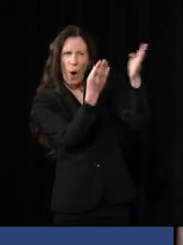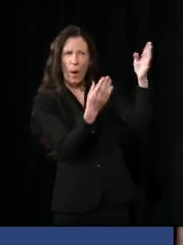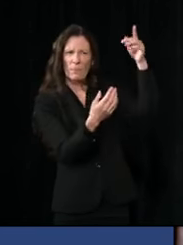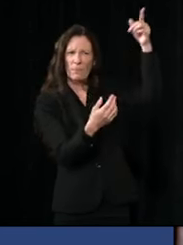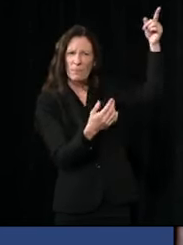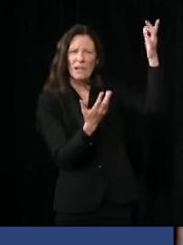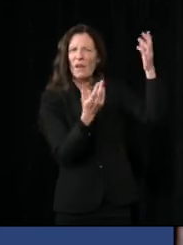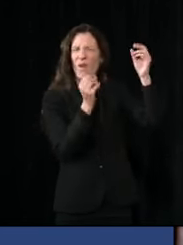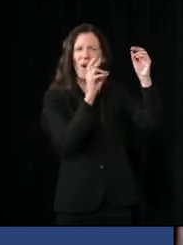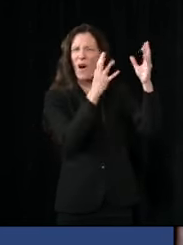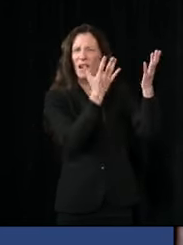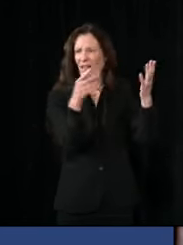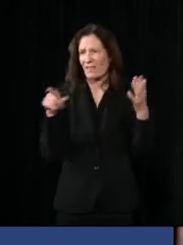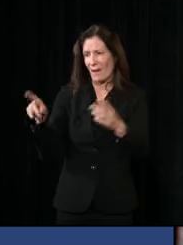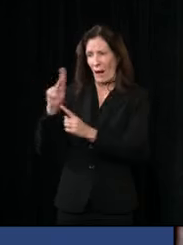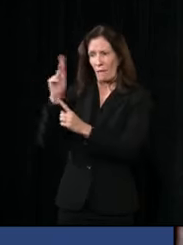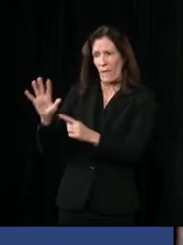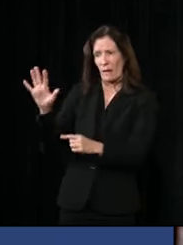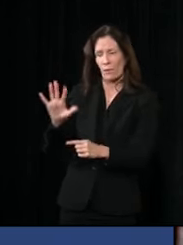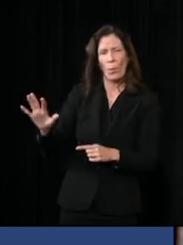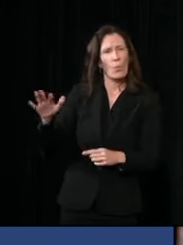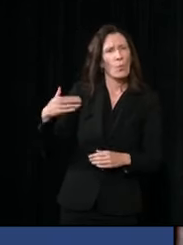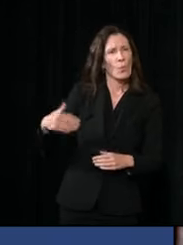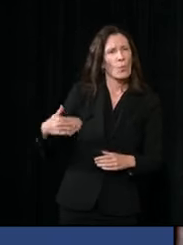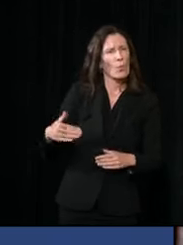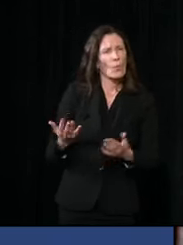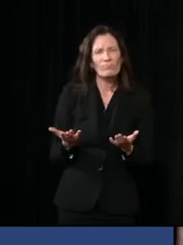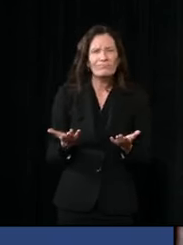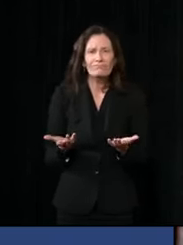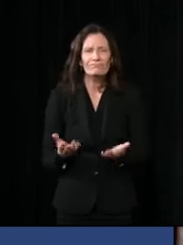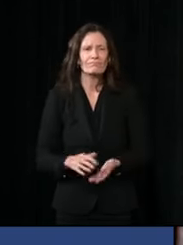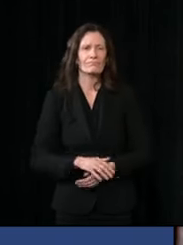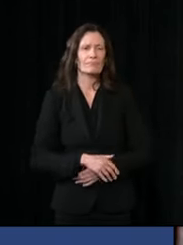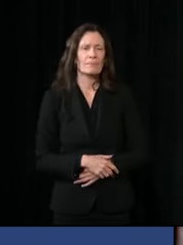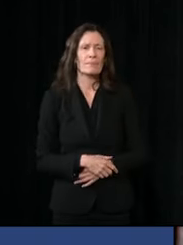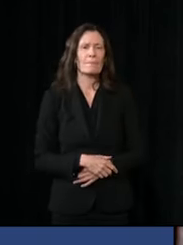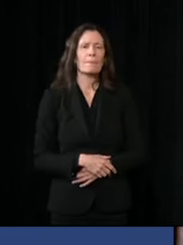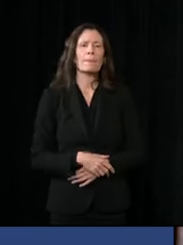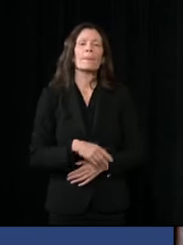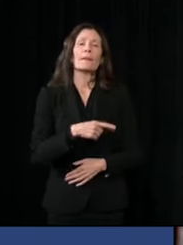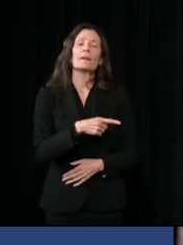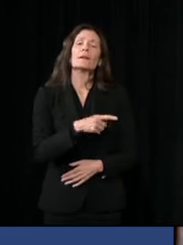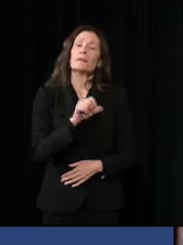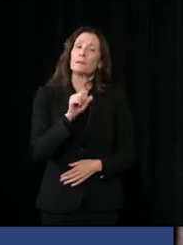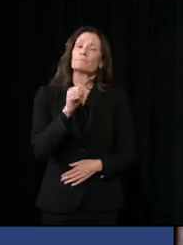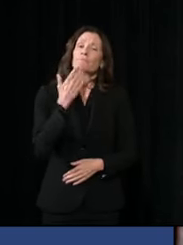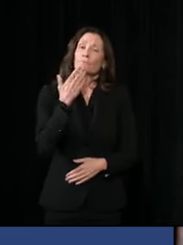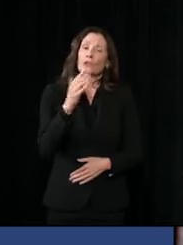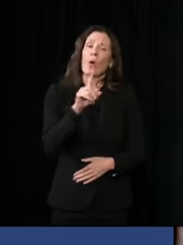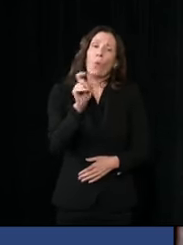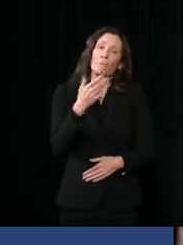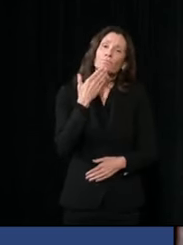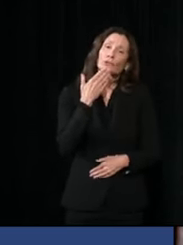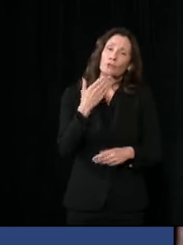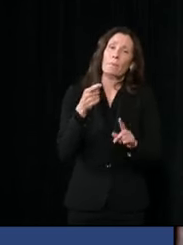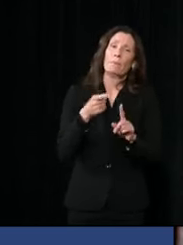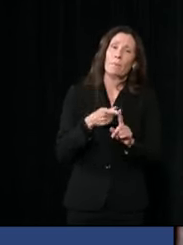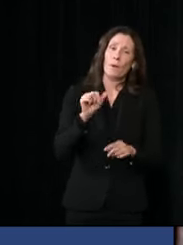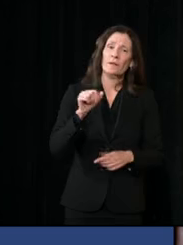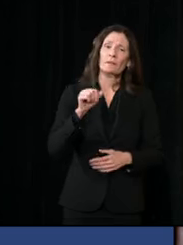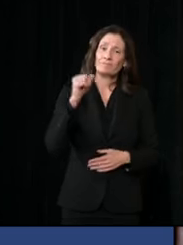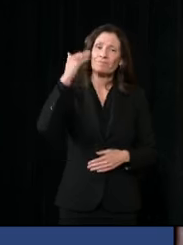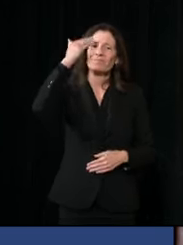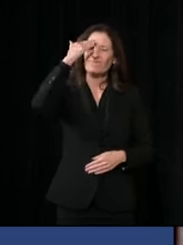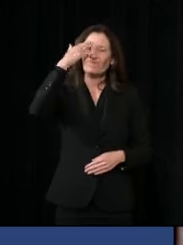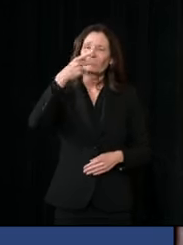there's no question that the different parts of Pennsylvania have been feeling the impact of this